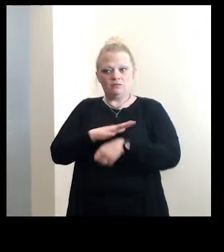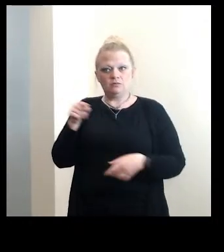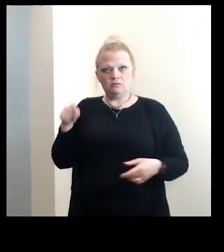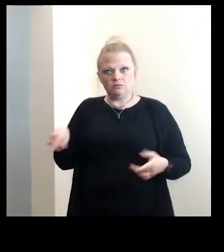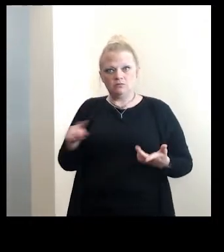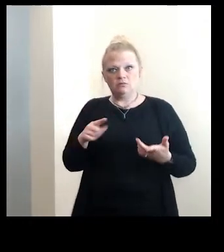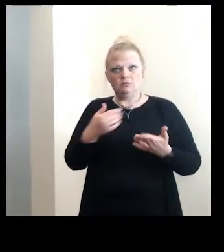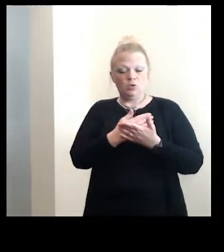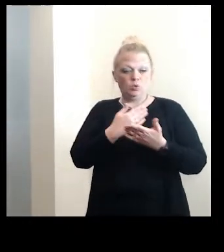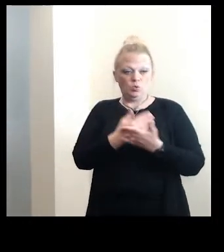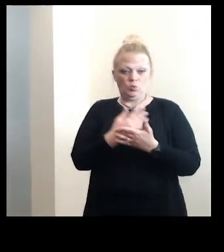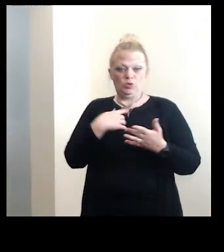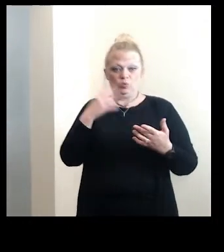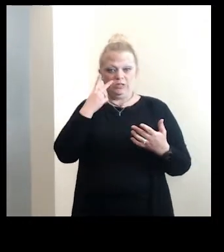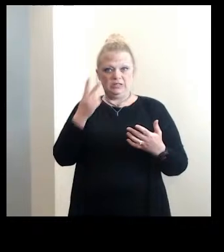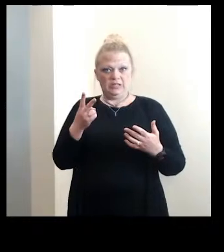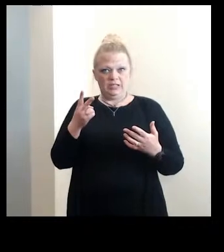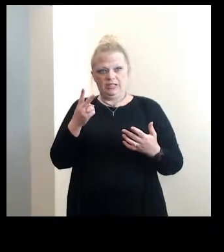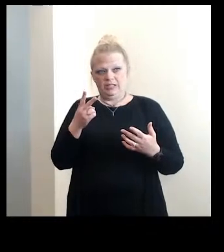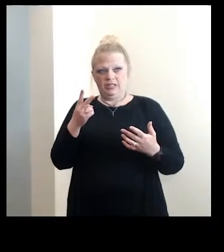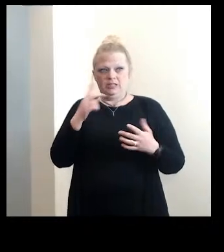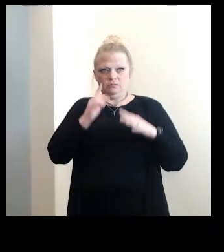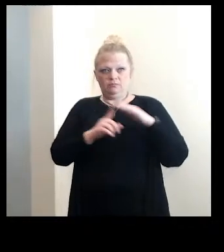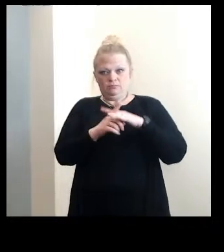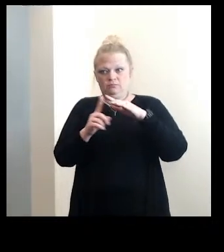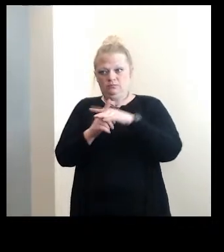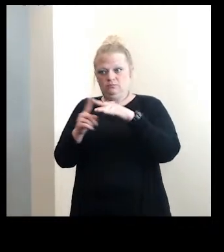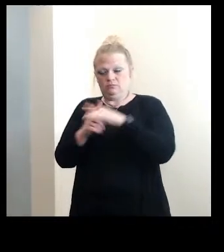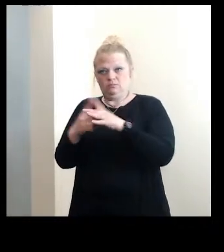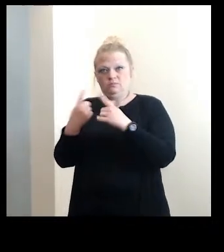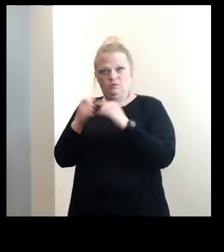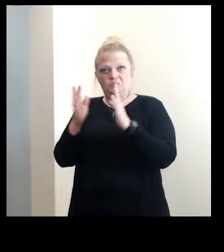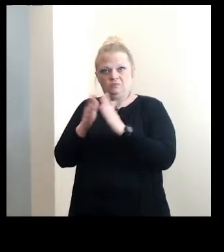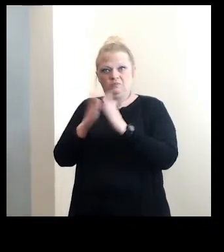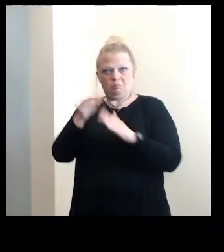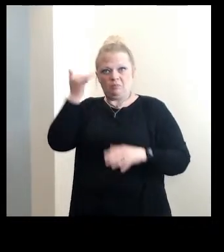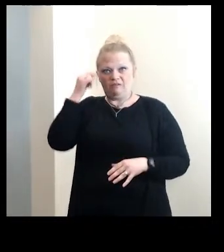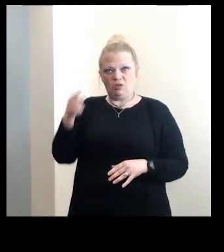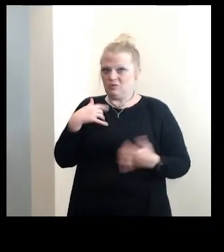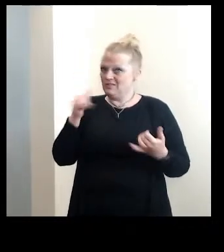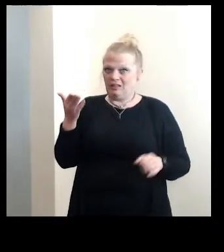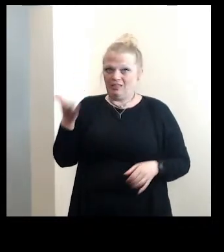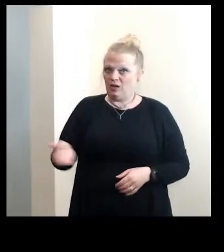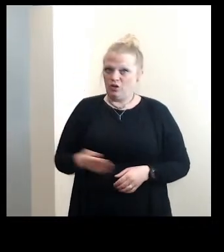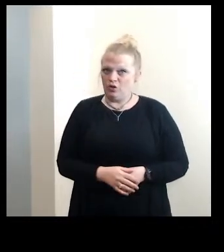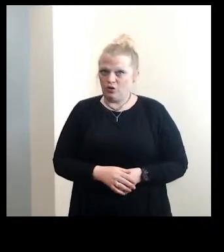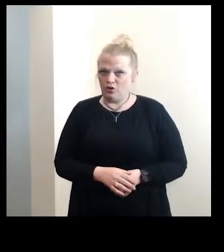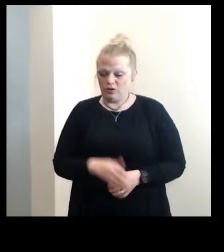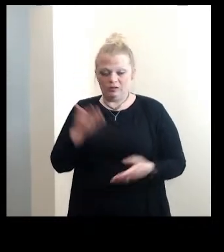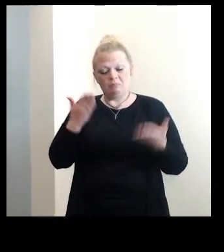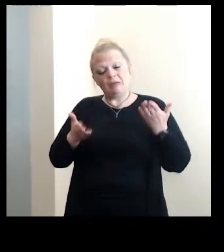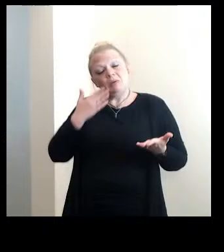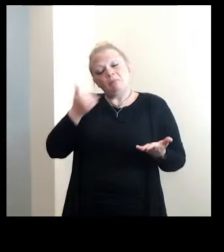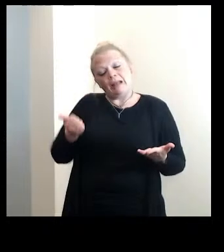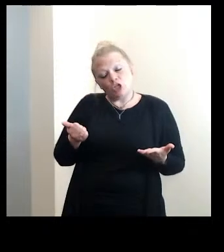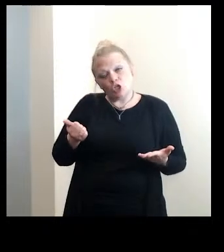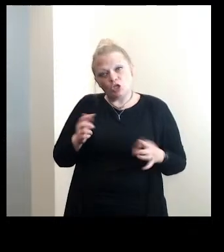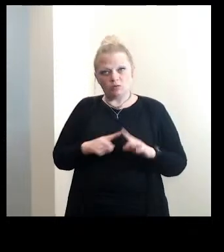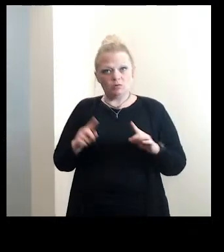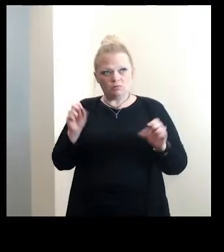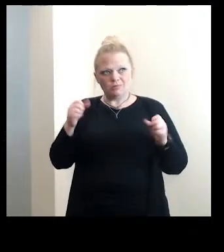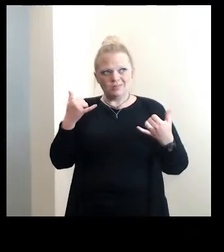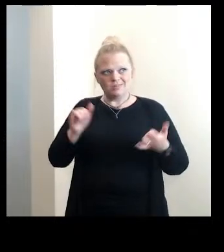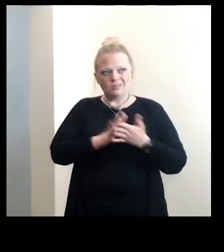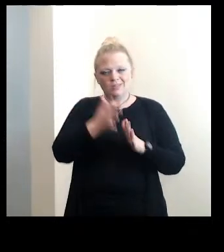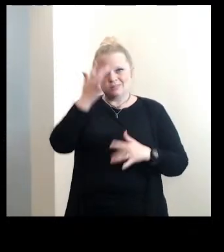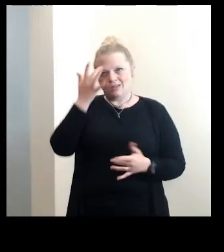The newest cases, we're seeing a preponderance of the newest cases coming from the city of Buffalo, so it's still out there. It may be better, but you can still get